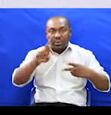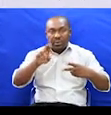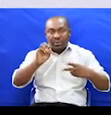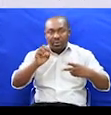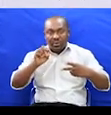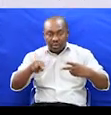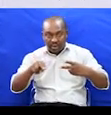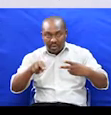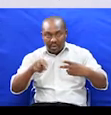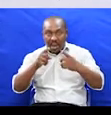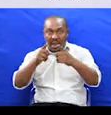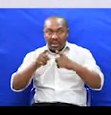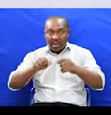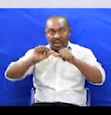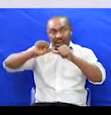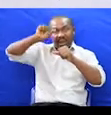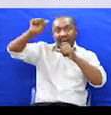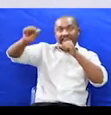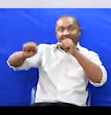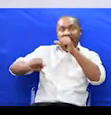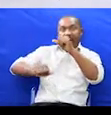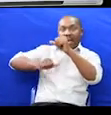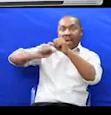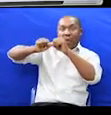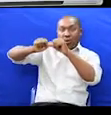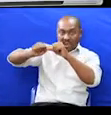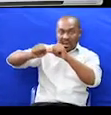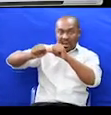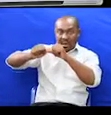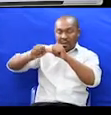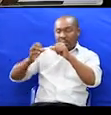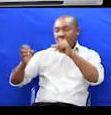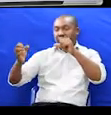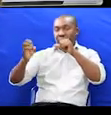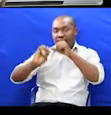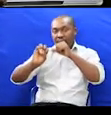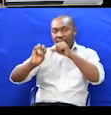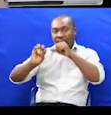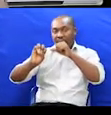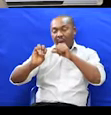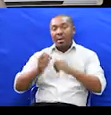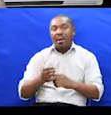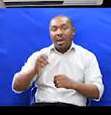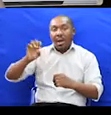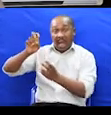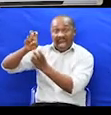Electron. There is electron. Proton, electron is denoted by E.